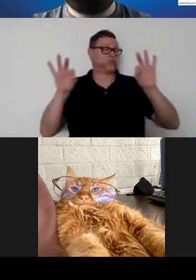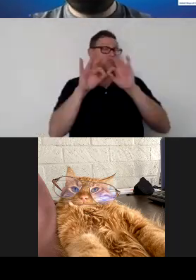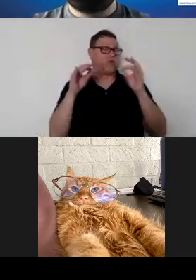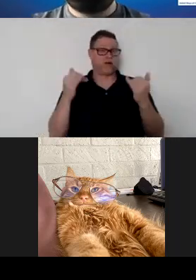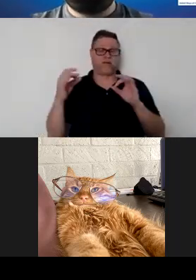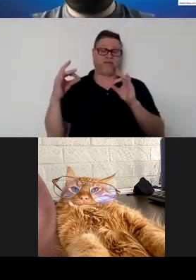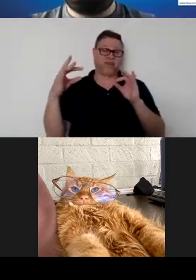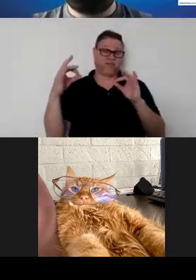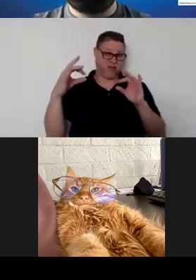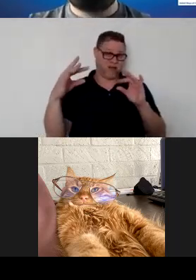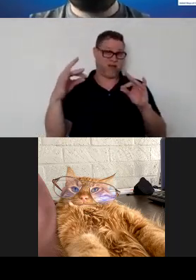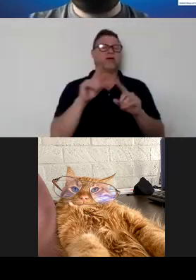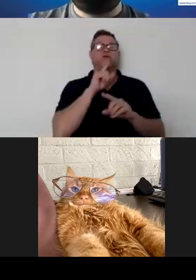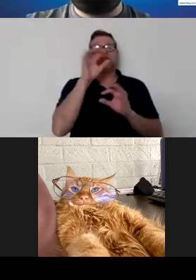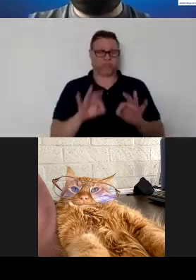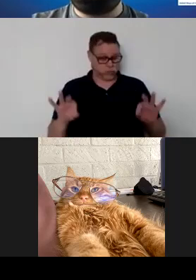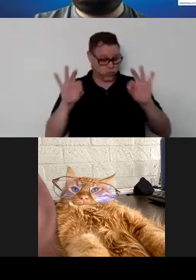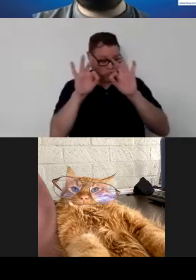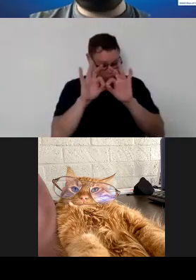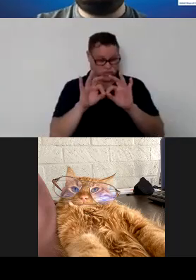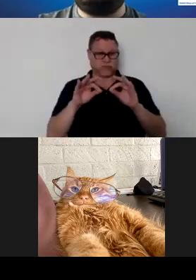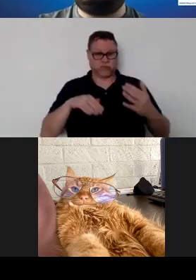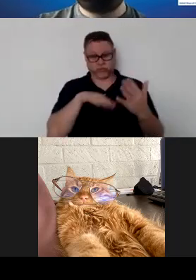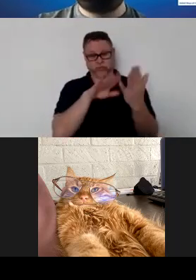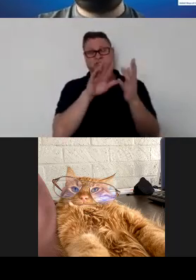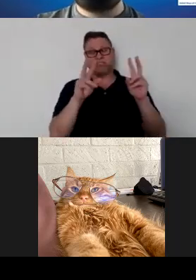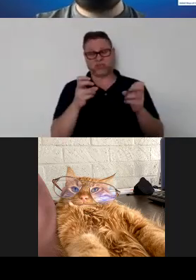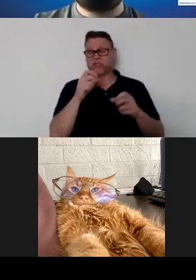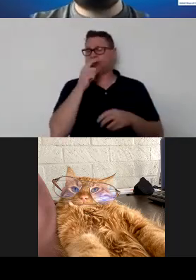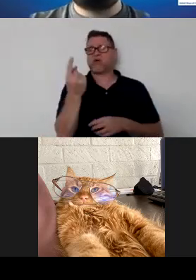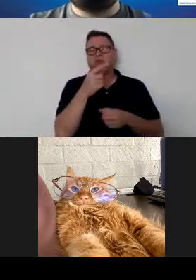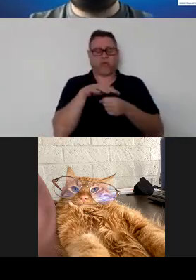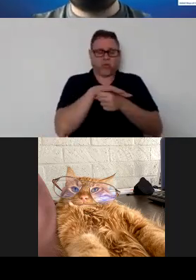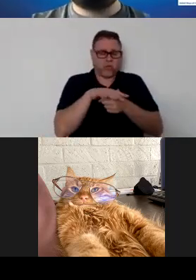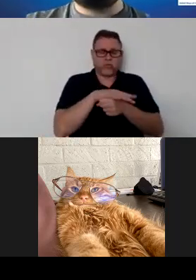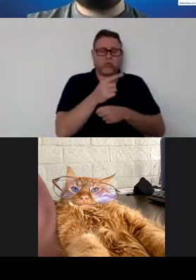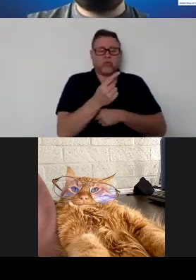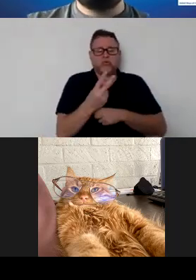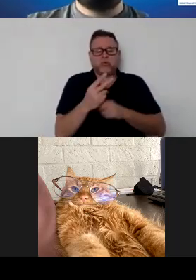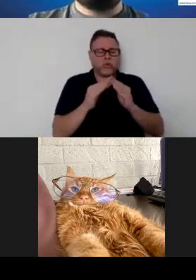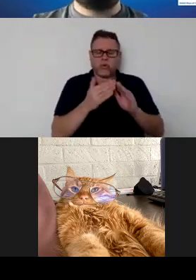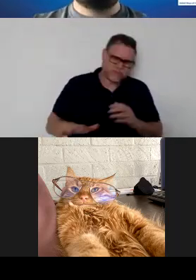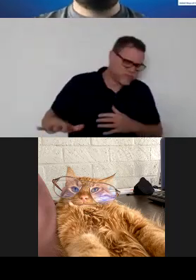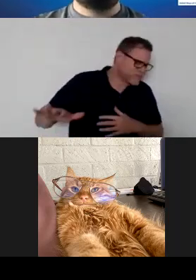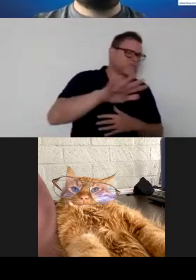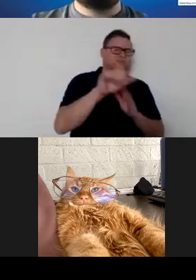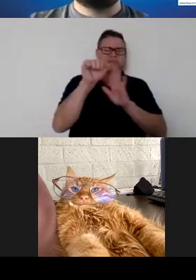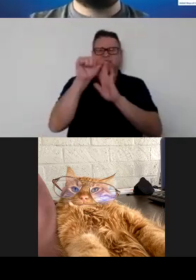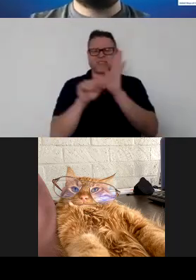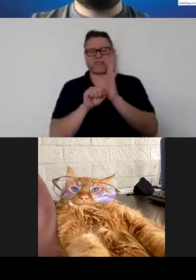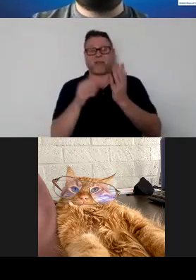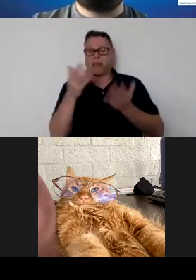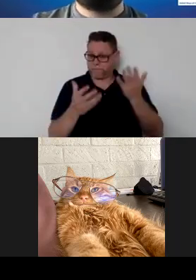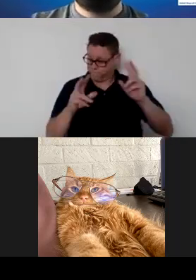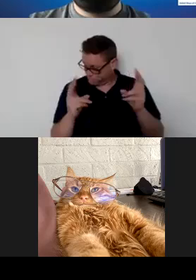feedback is going to be important in addressing those types of issues, not just locally in one or two communities, but across the state. It might be an